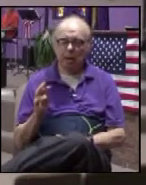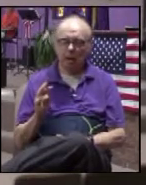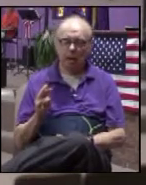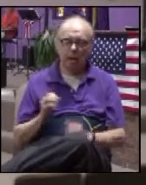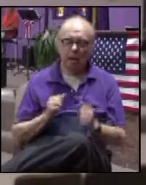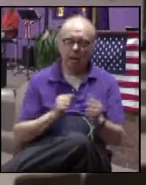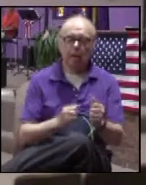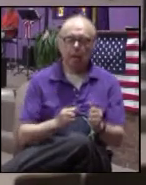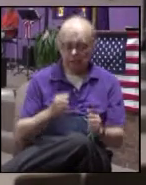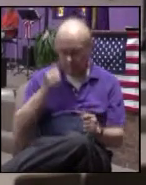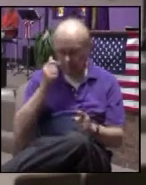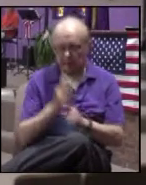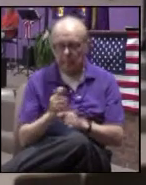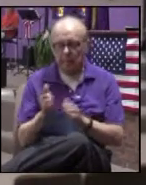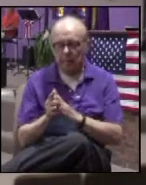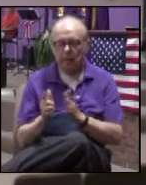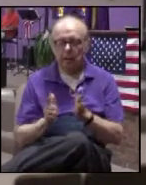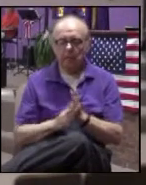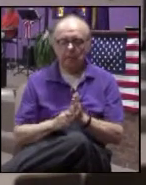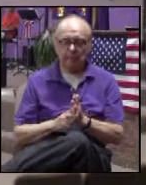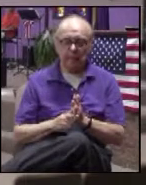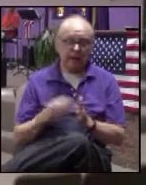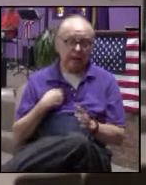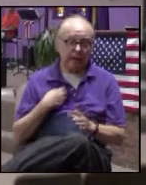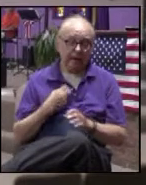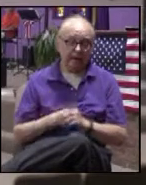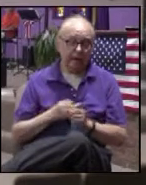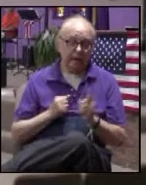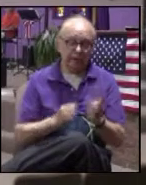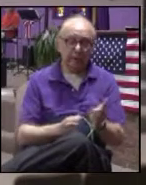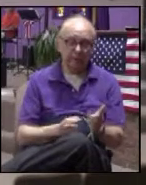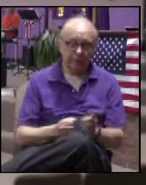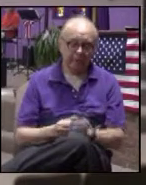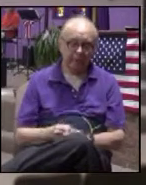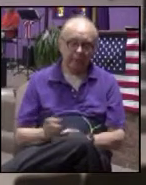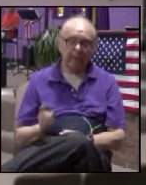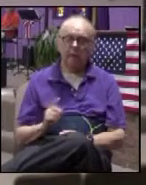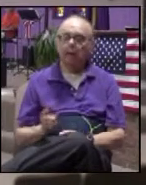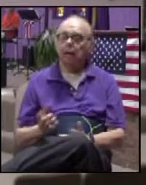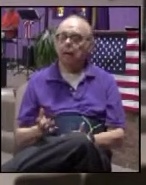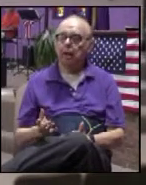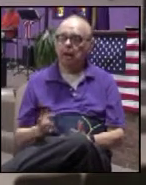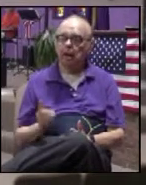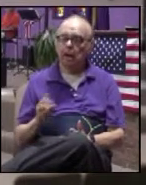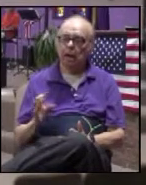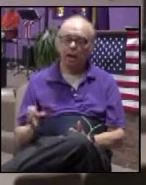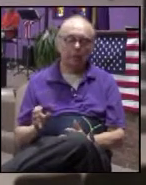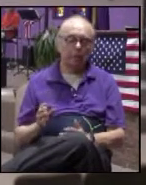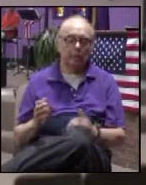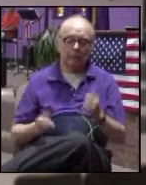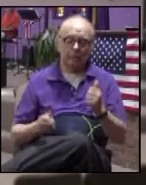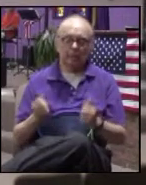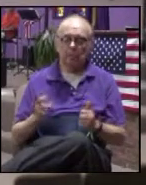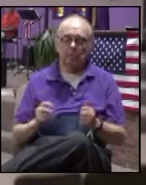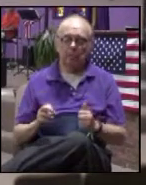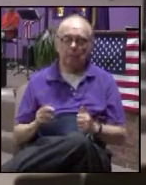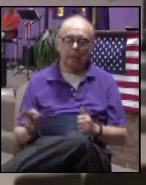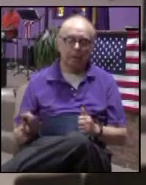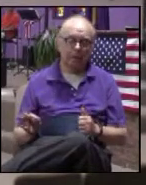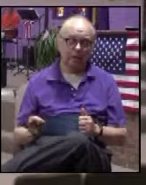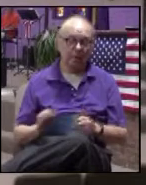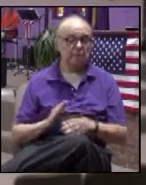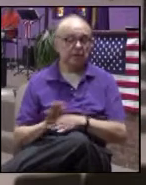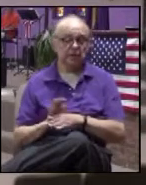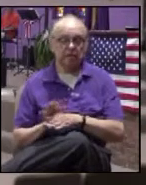my brother-in-law. He is difficult to follow. Yes. We're in D.C. traffic. If you know that, it's very